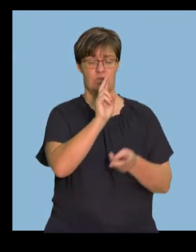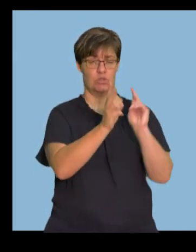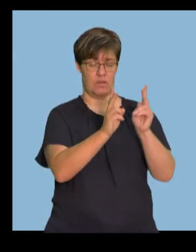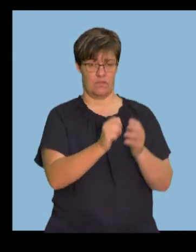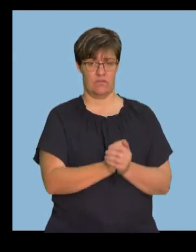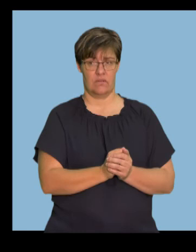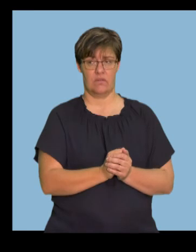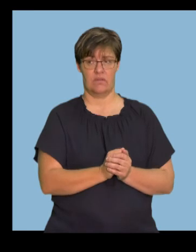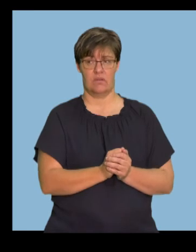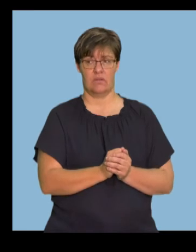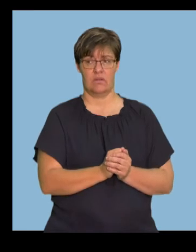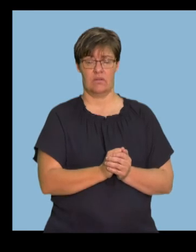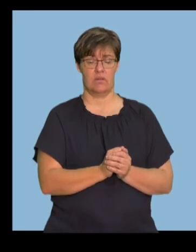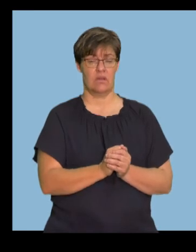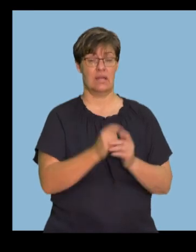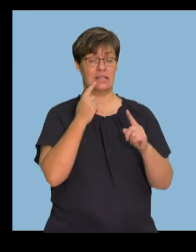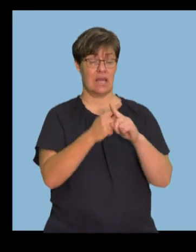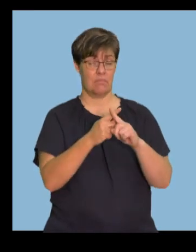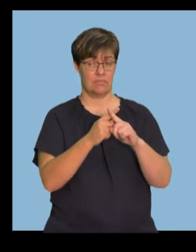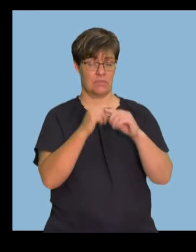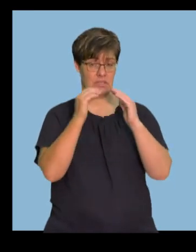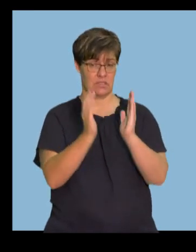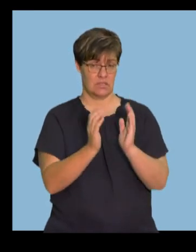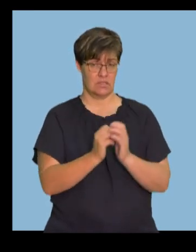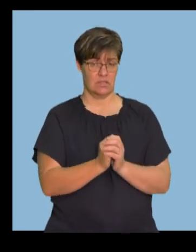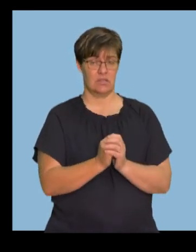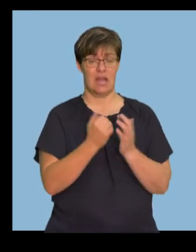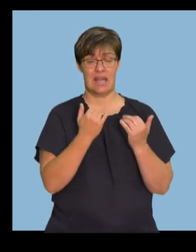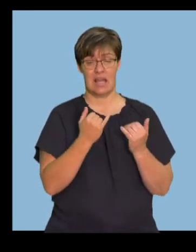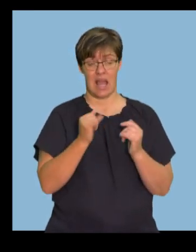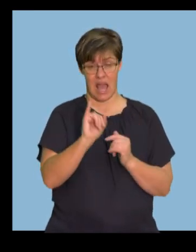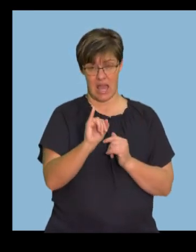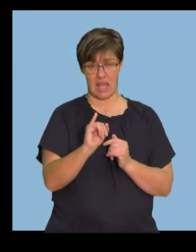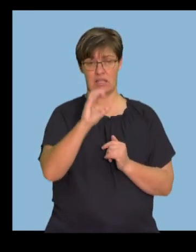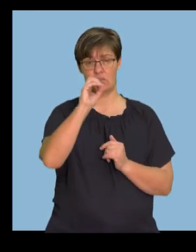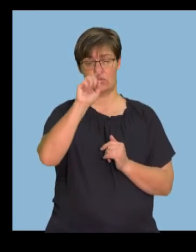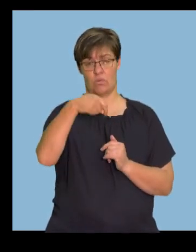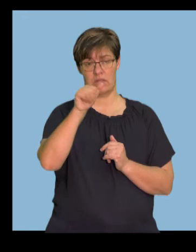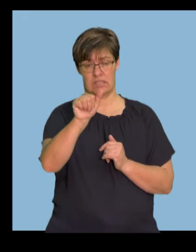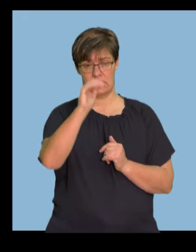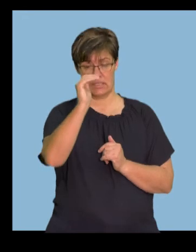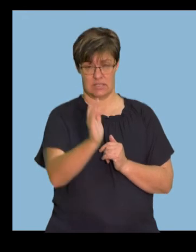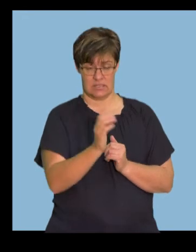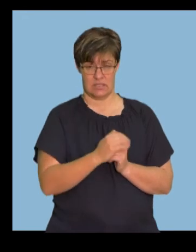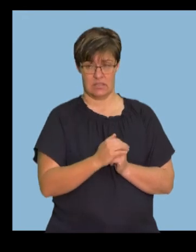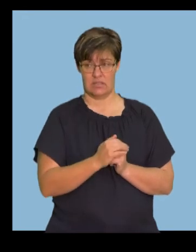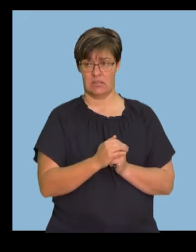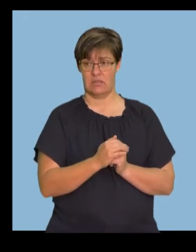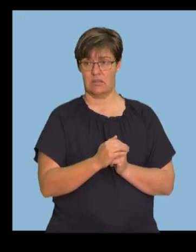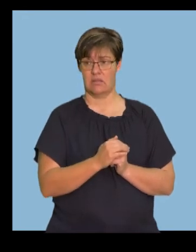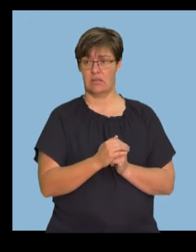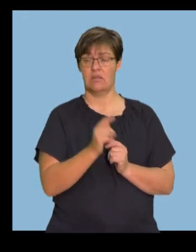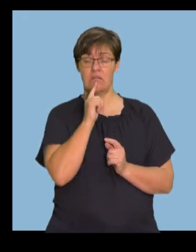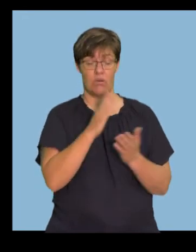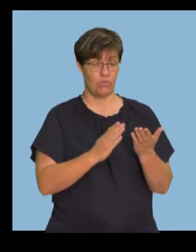which is 12, okay? Multiplied by the current, which is 0,6. You'd realize that the